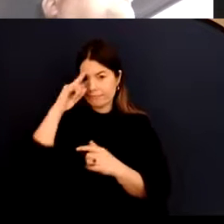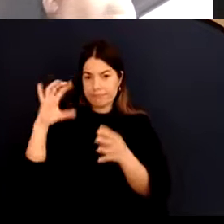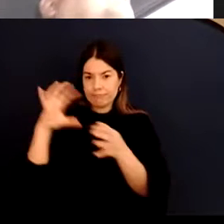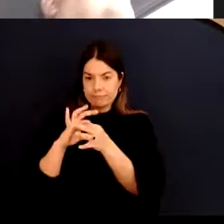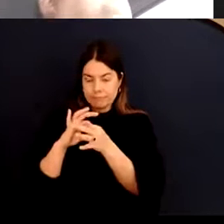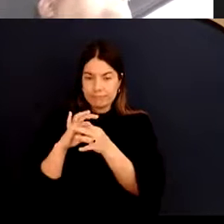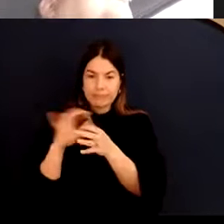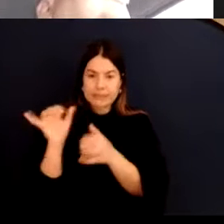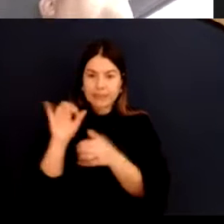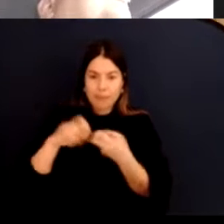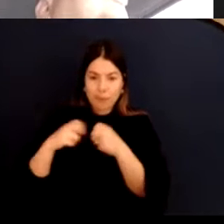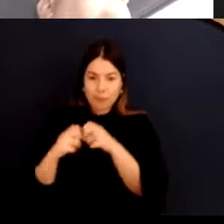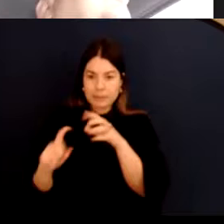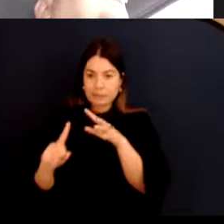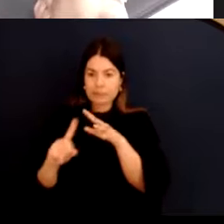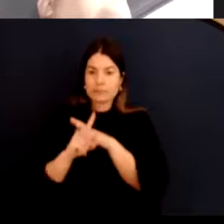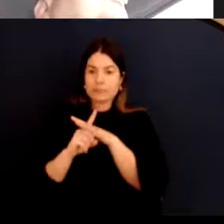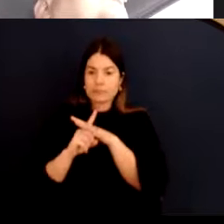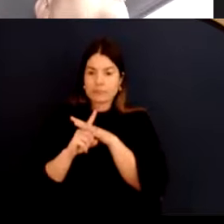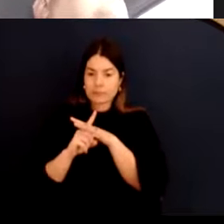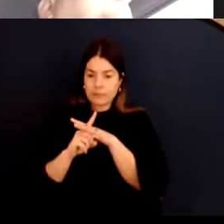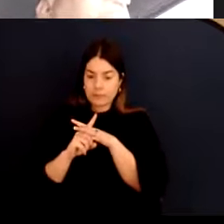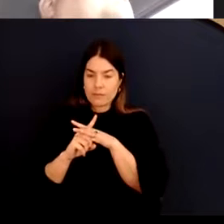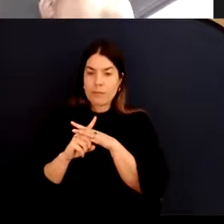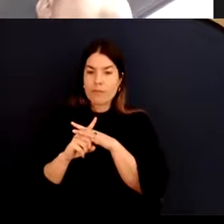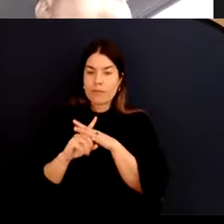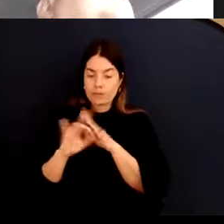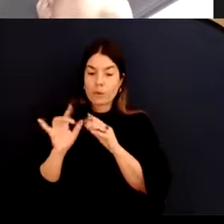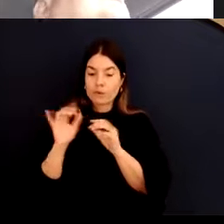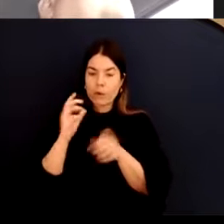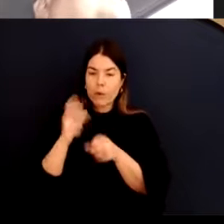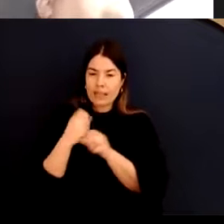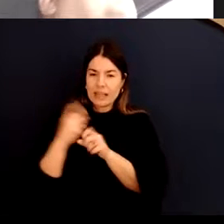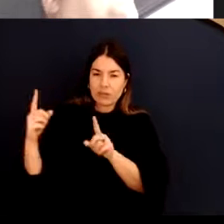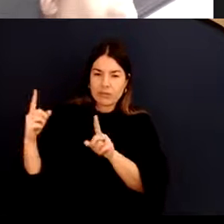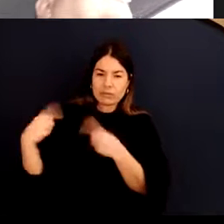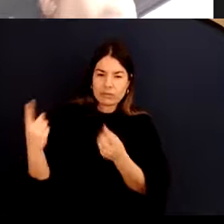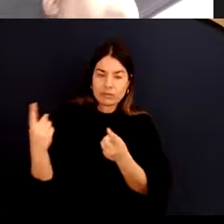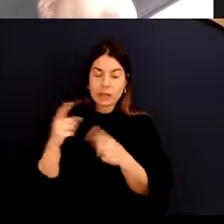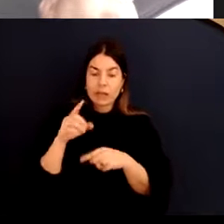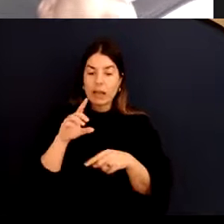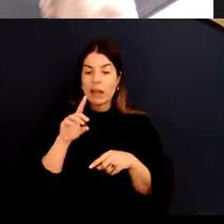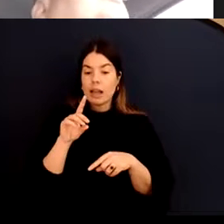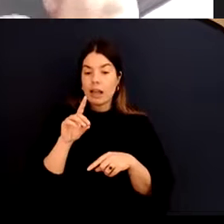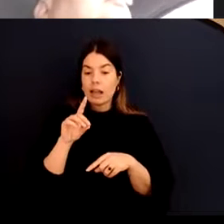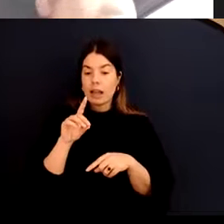thereof. I also was made aware over the years that the disability